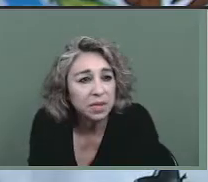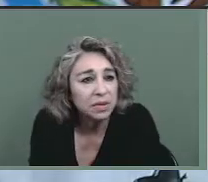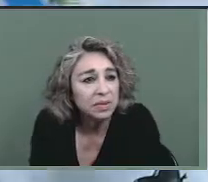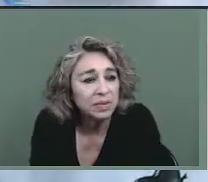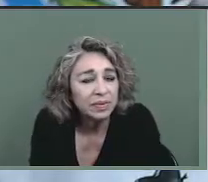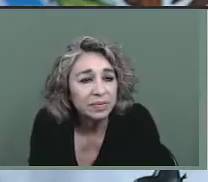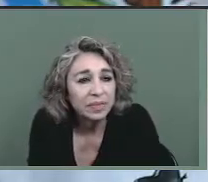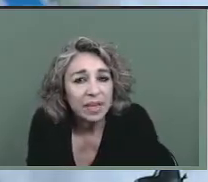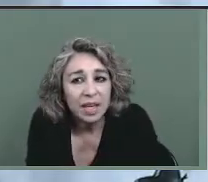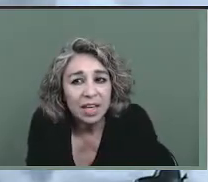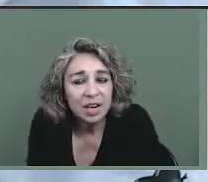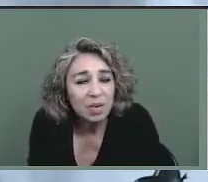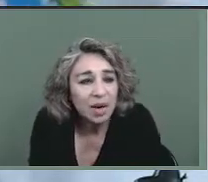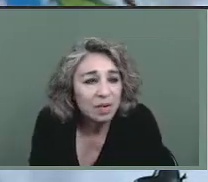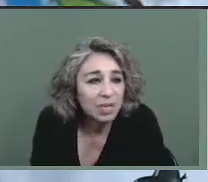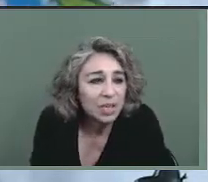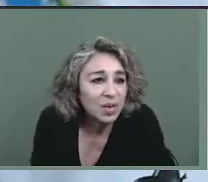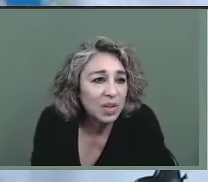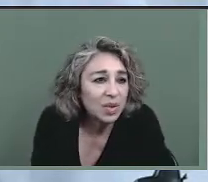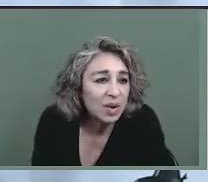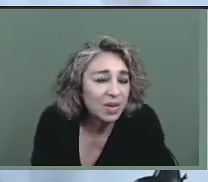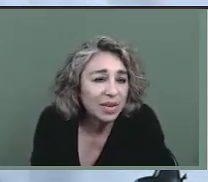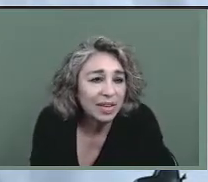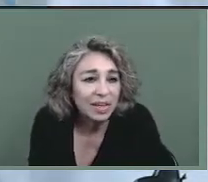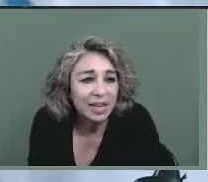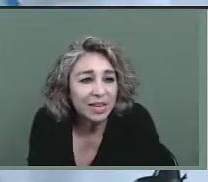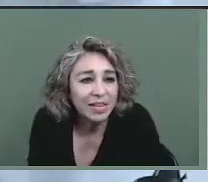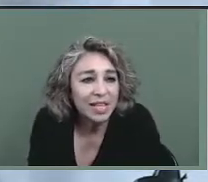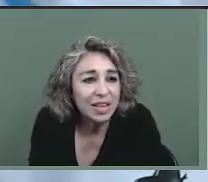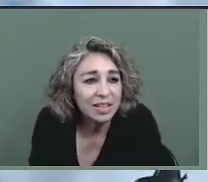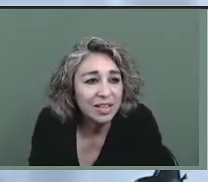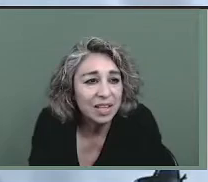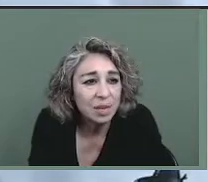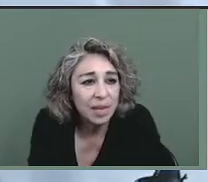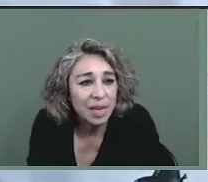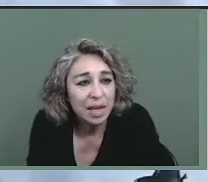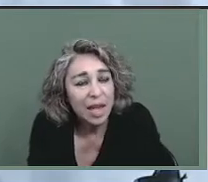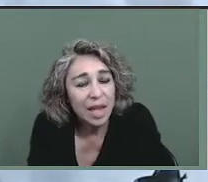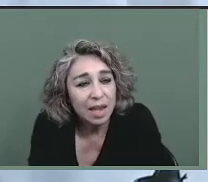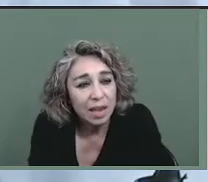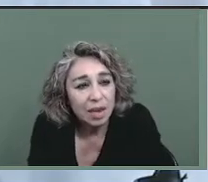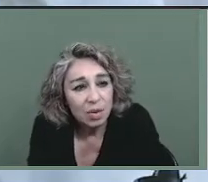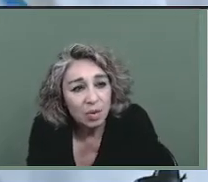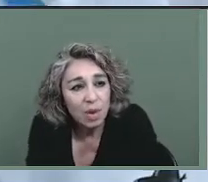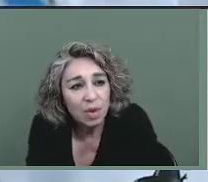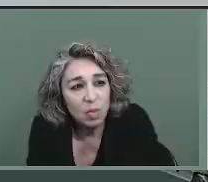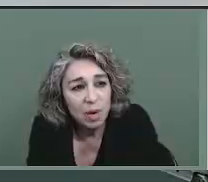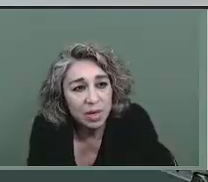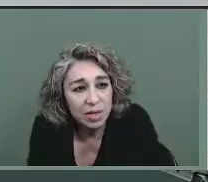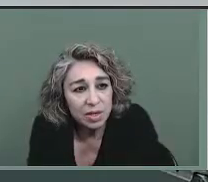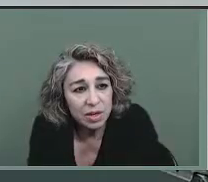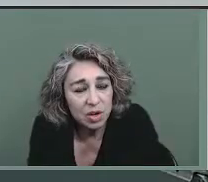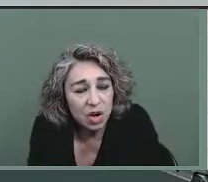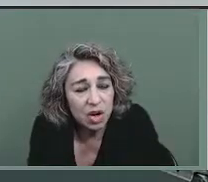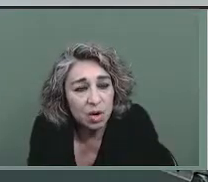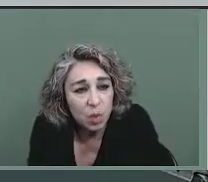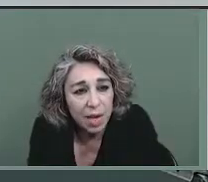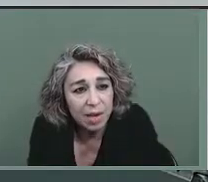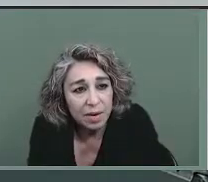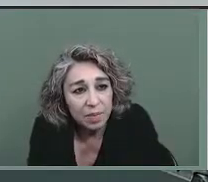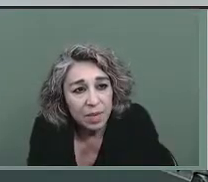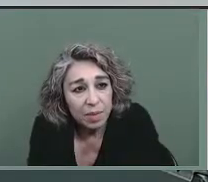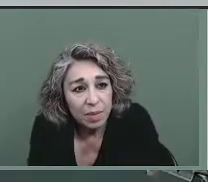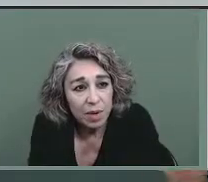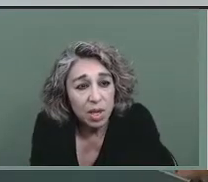to do. You know, when I was going through all the countries, they used to tell me, hey, you're going to